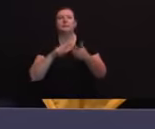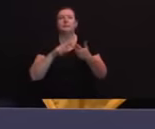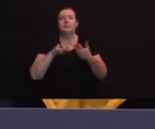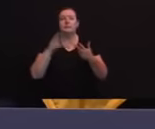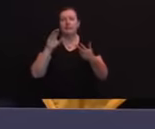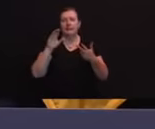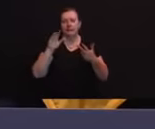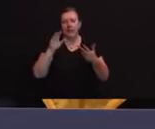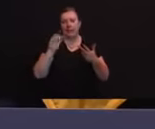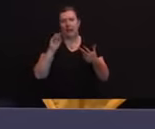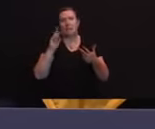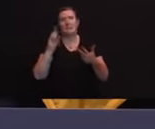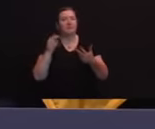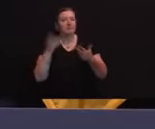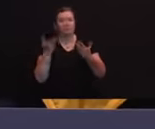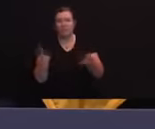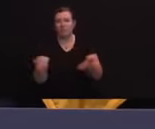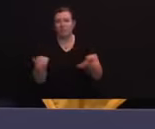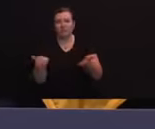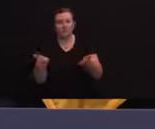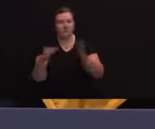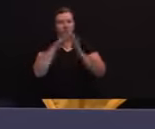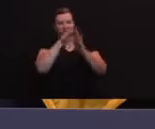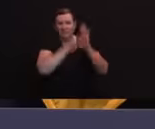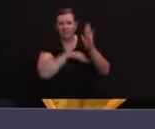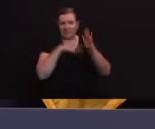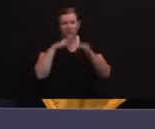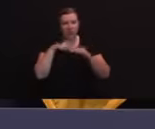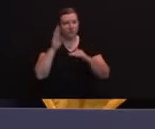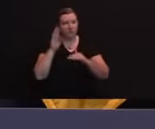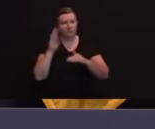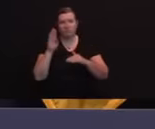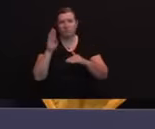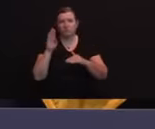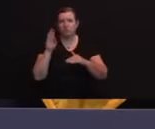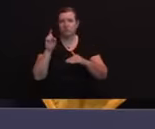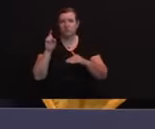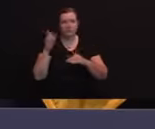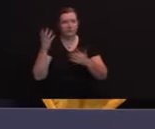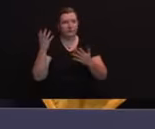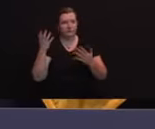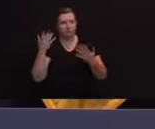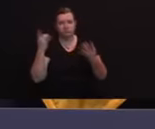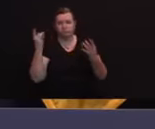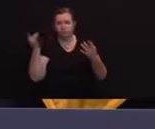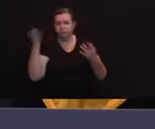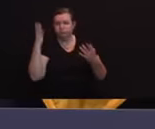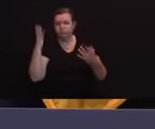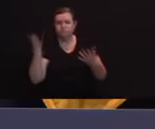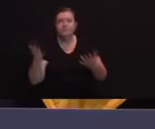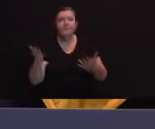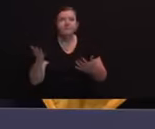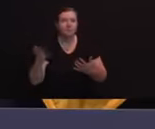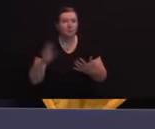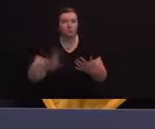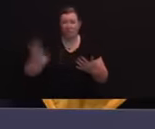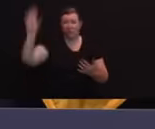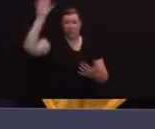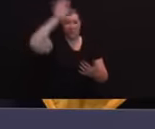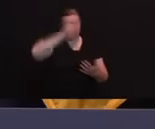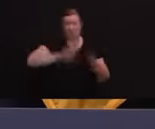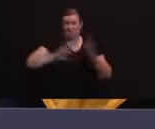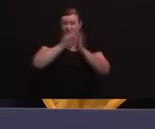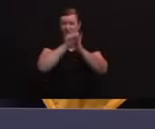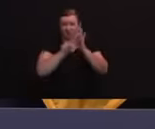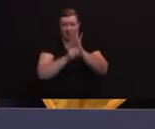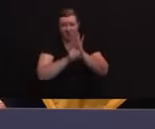back on it. Monmouth is on it. So this is it is a reality in every part of our state, every corner of our state. Thank you, as